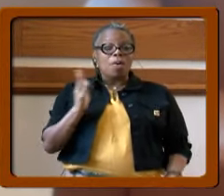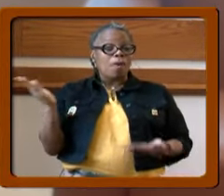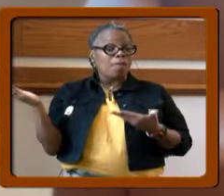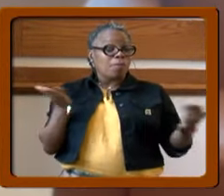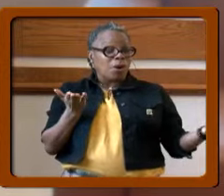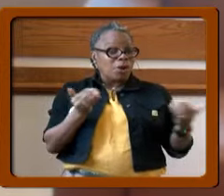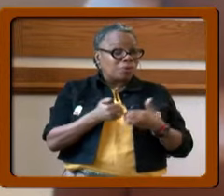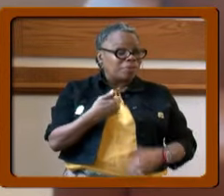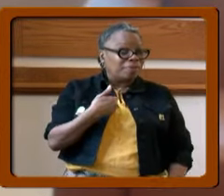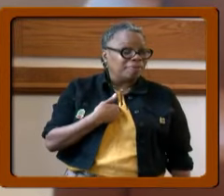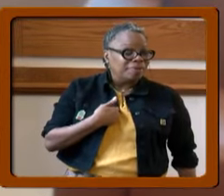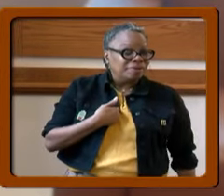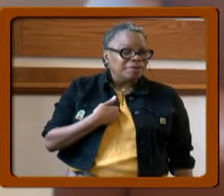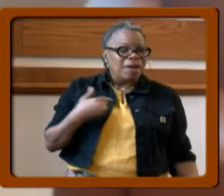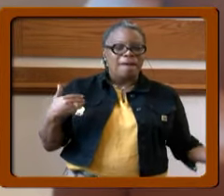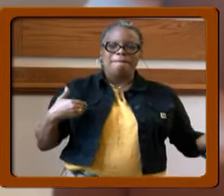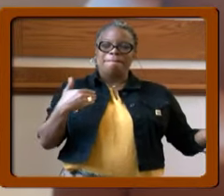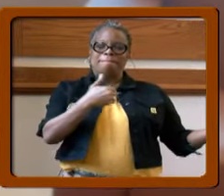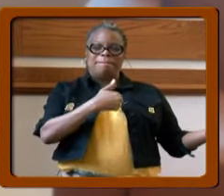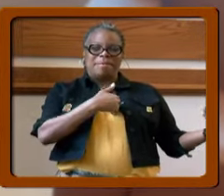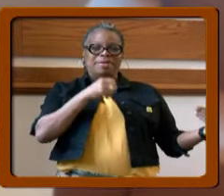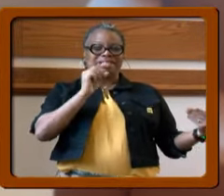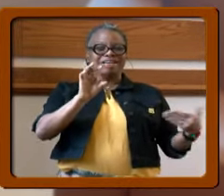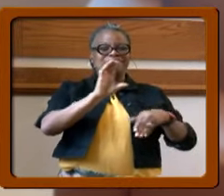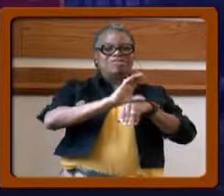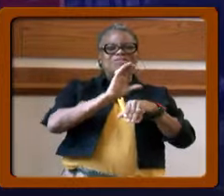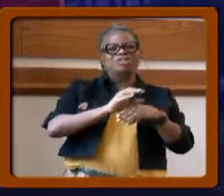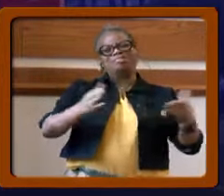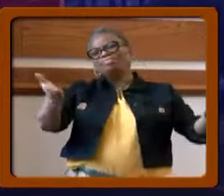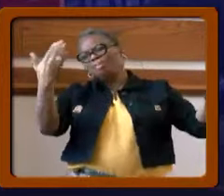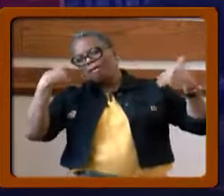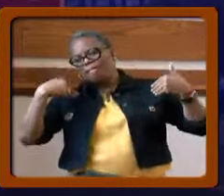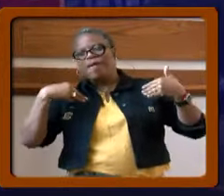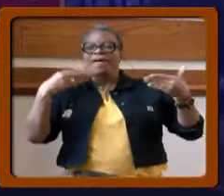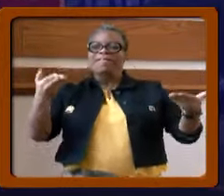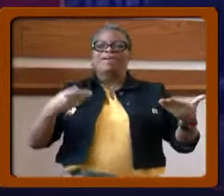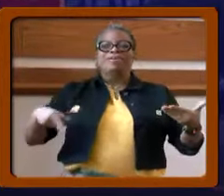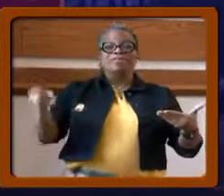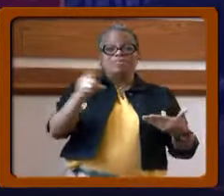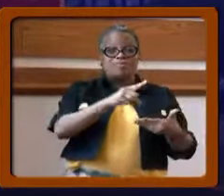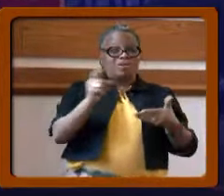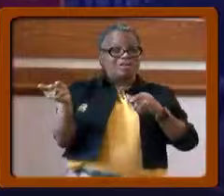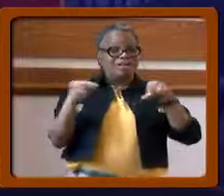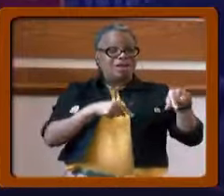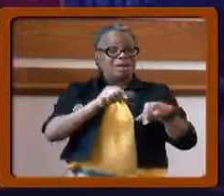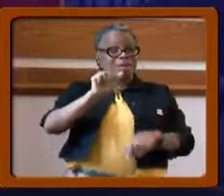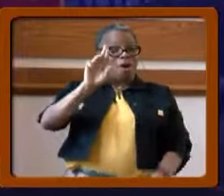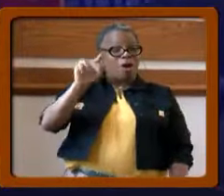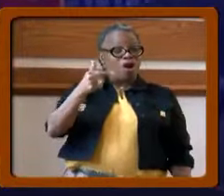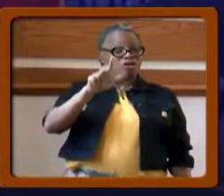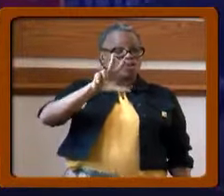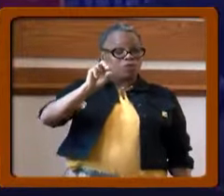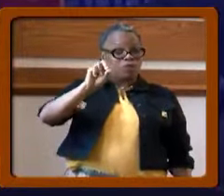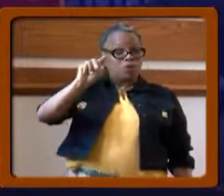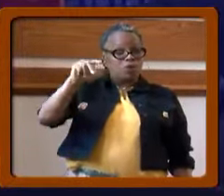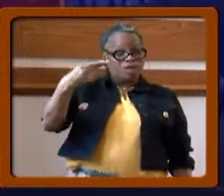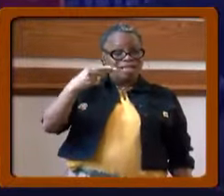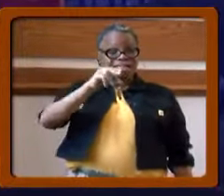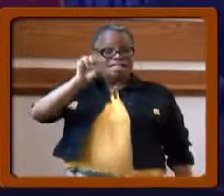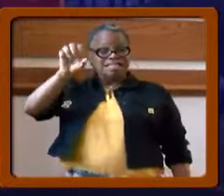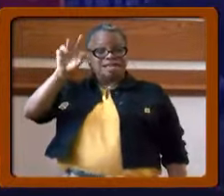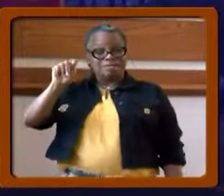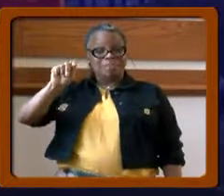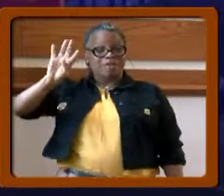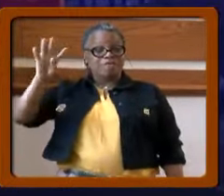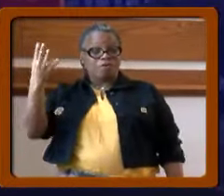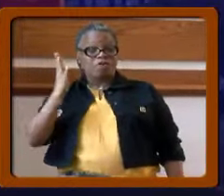me members of my Ebenezer Posse, inviting you to join me in London August 30th, through September 4th. I'm